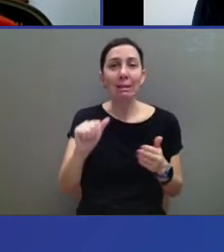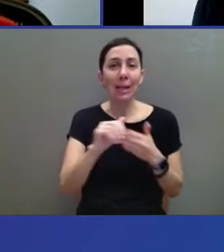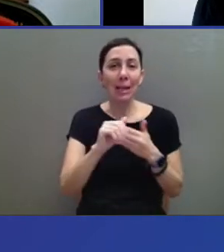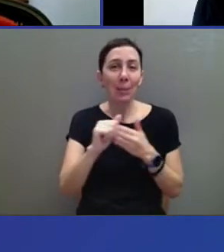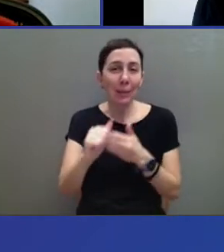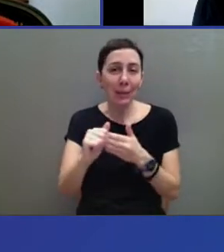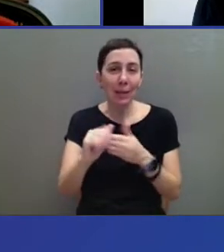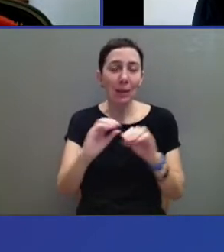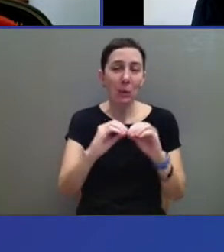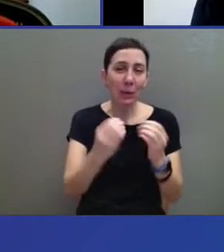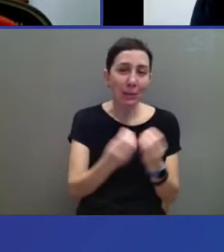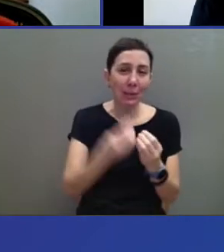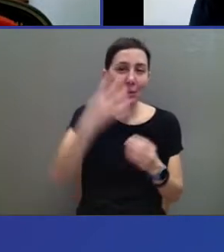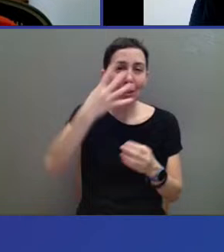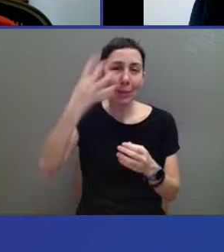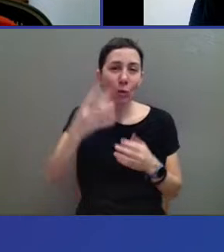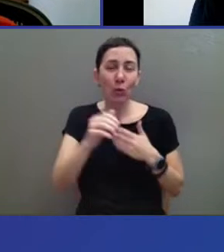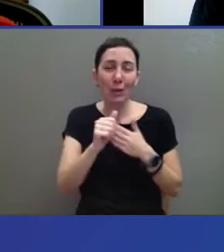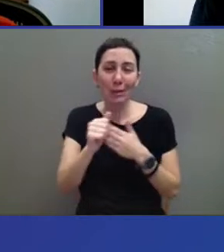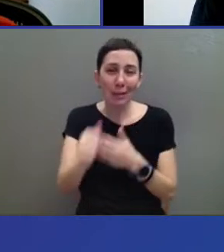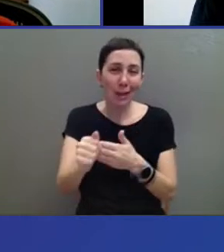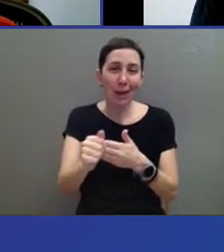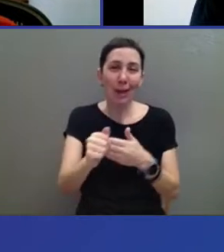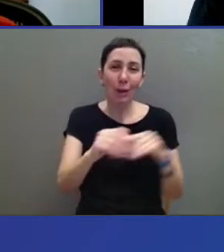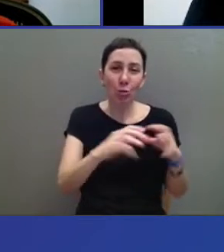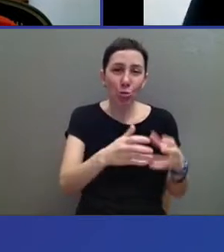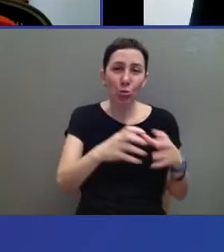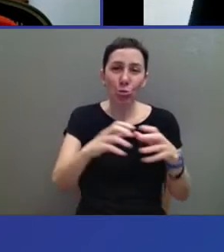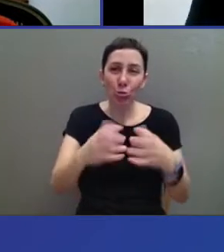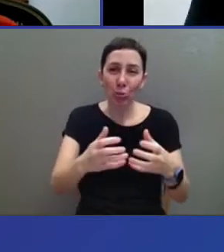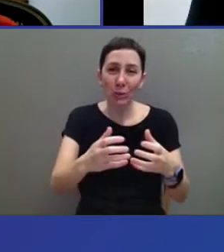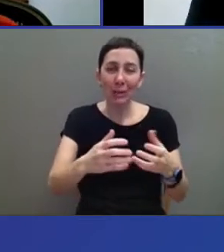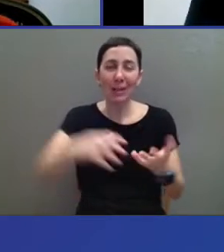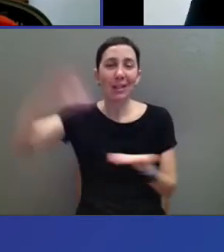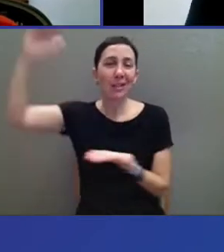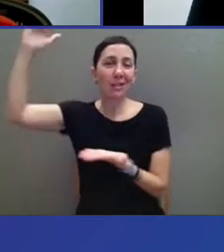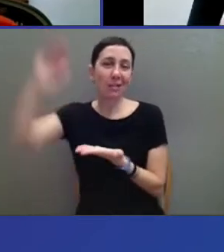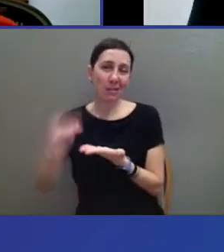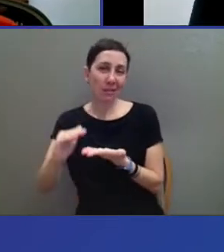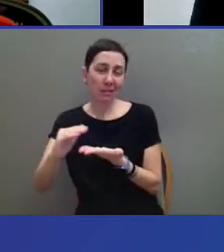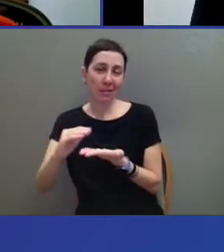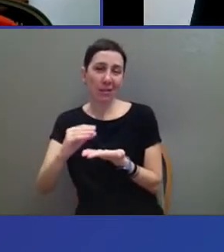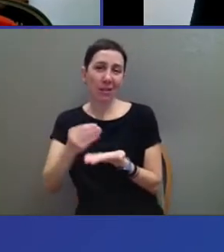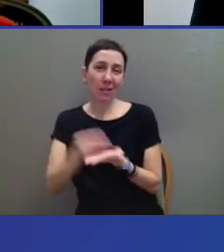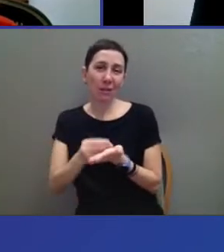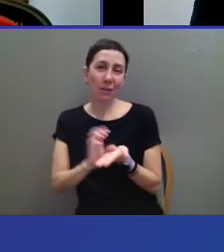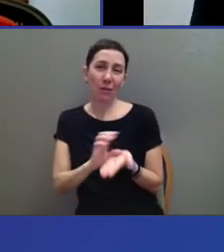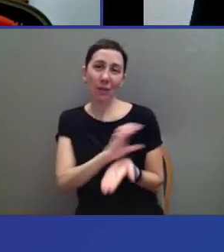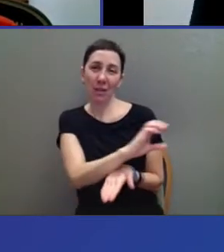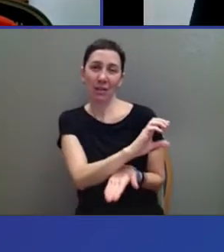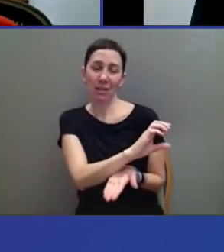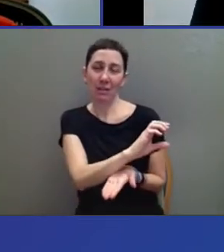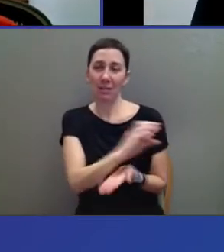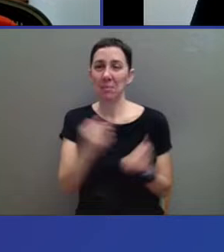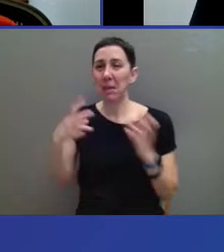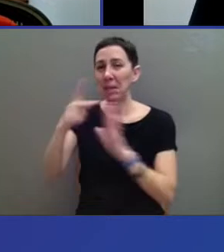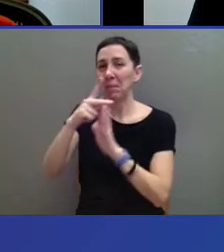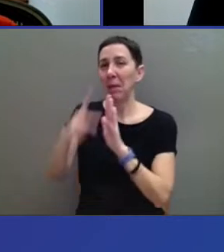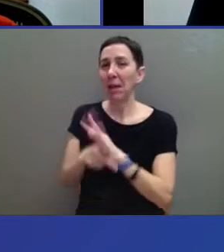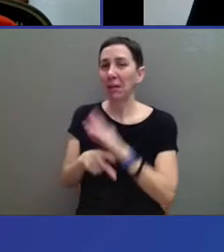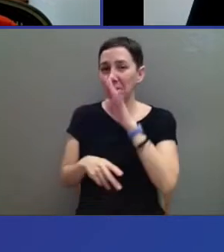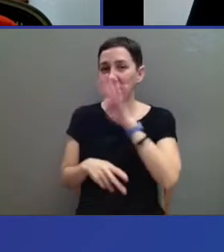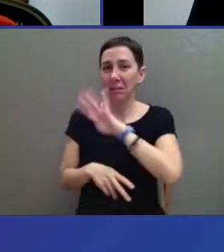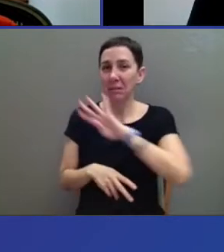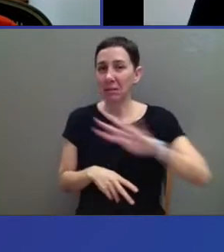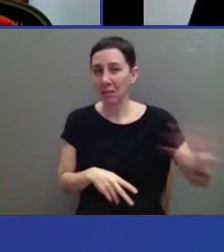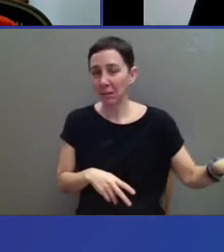immigrant-led entities, by all kinds of different sets of policies at the public level, and segregation